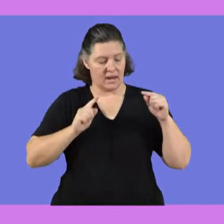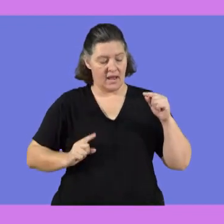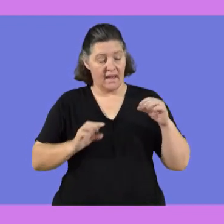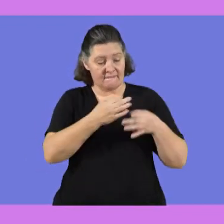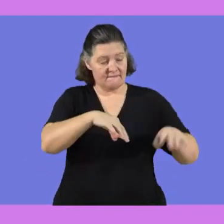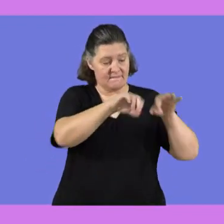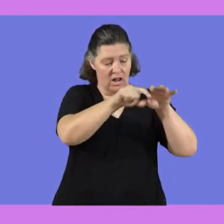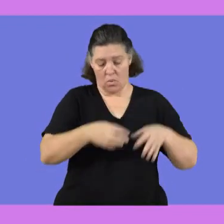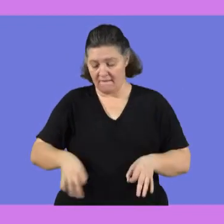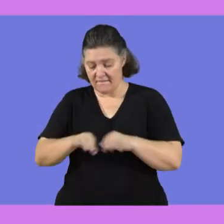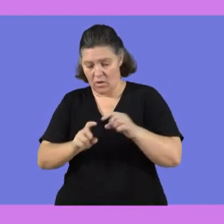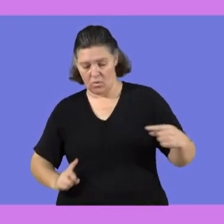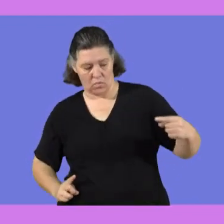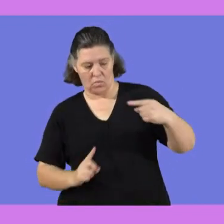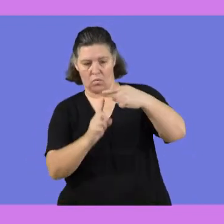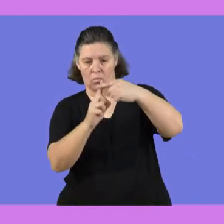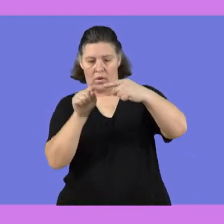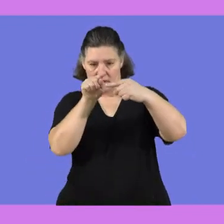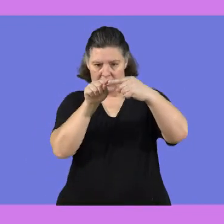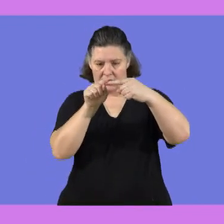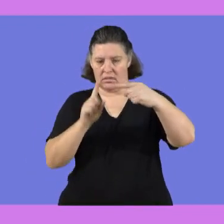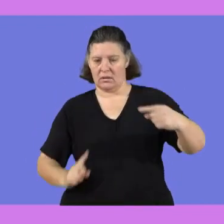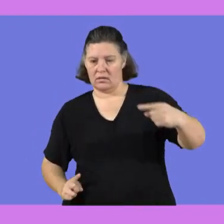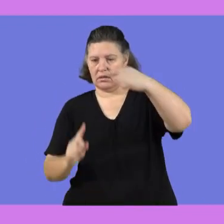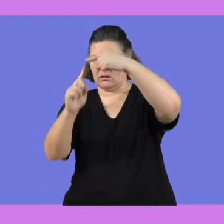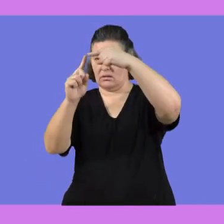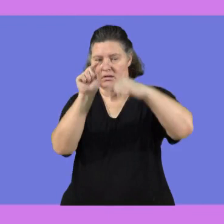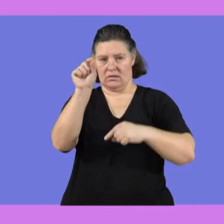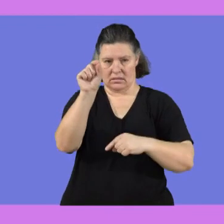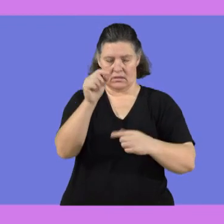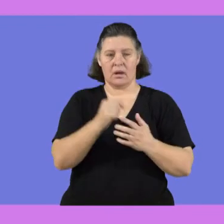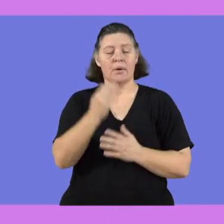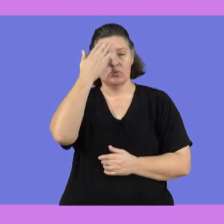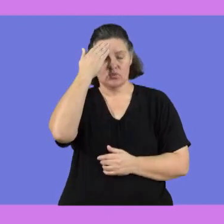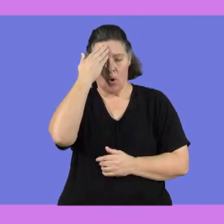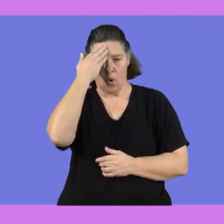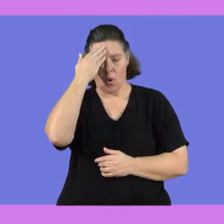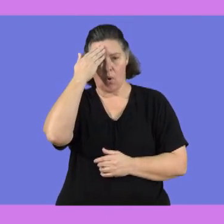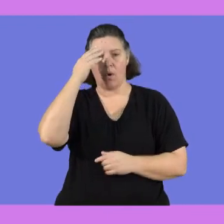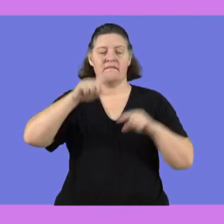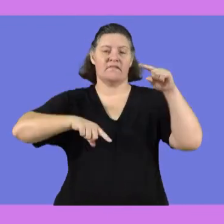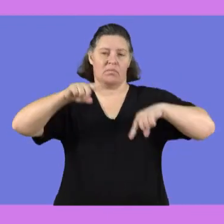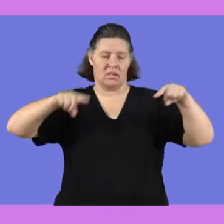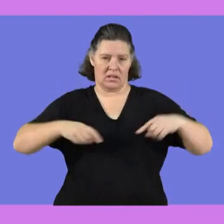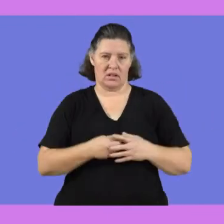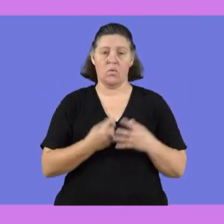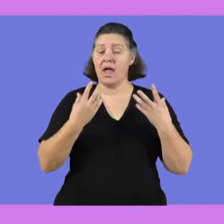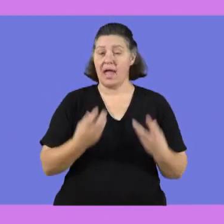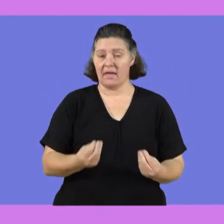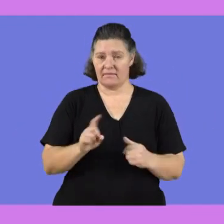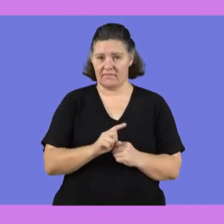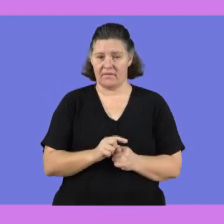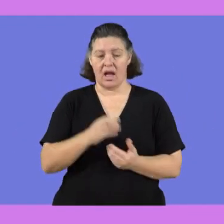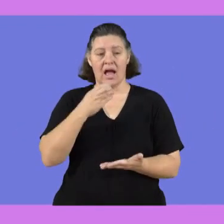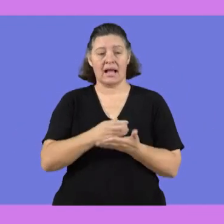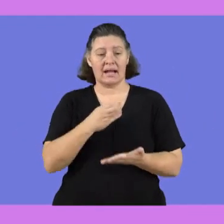talking about the point where the 2 values are meeting. And I said you must know your